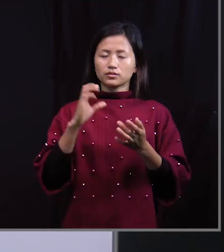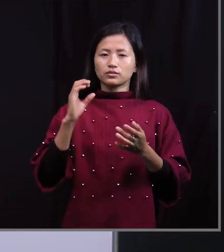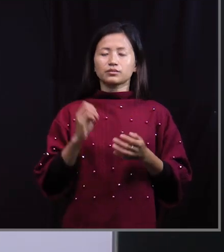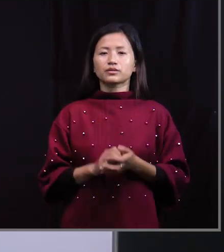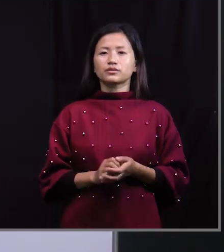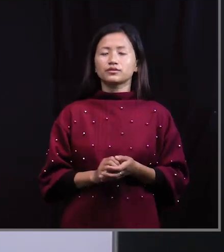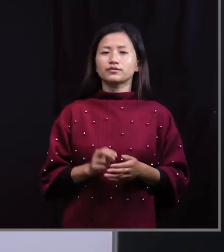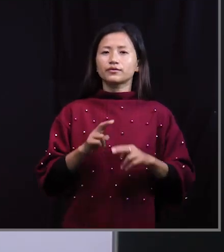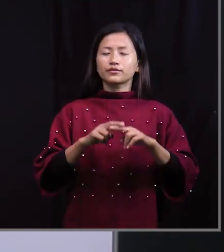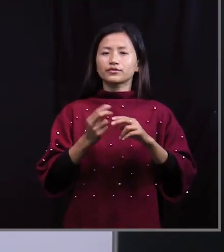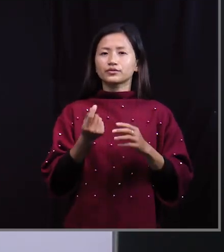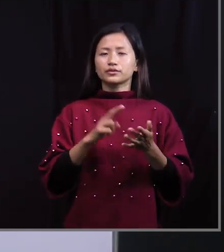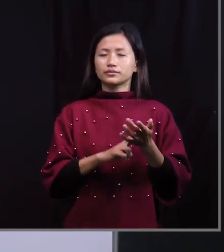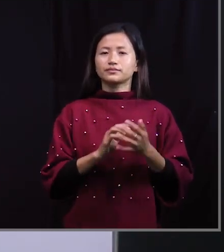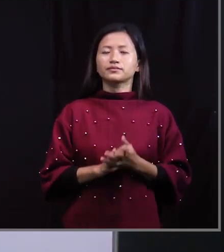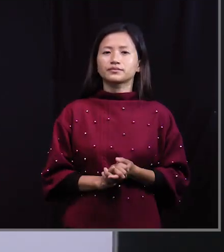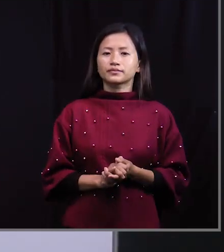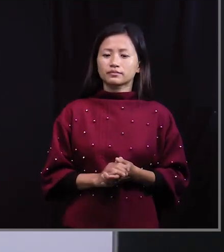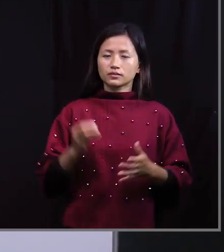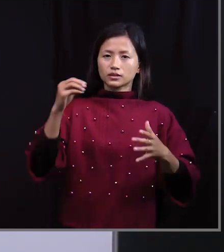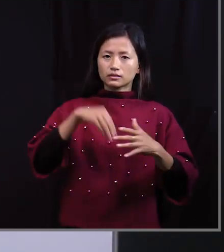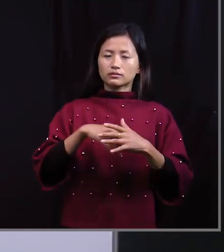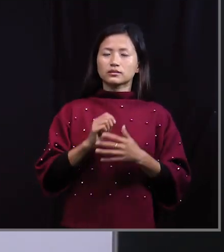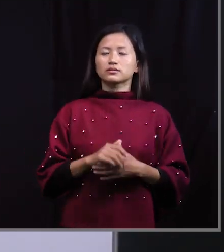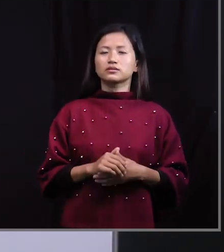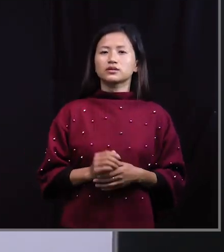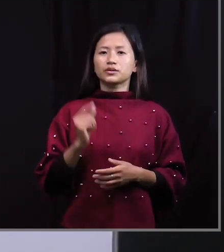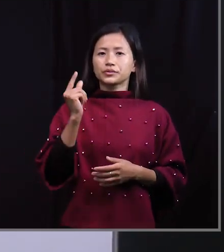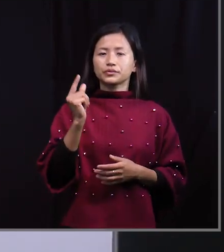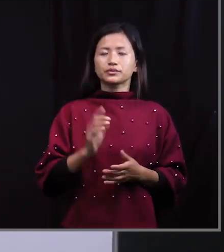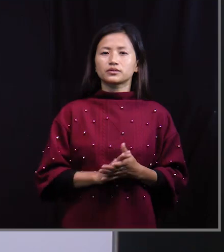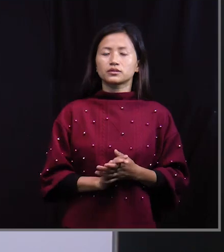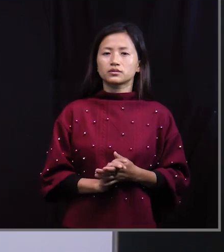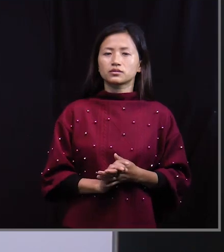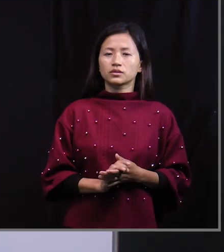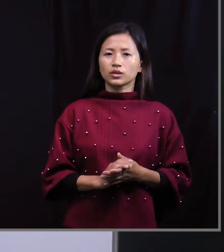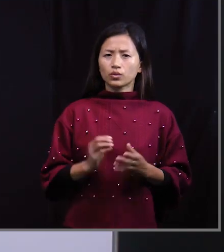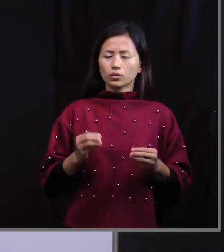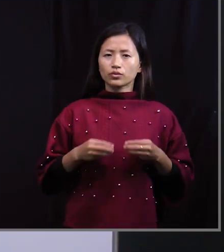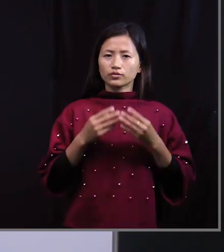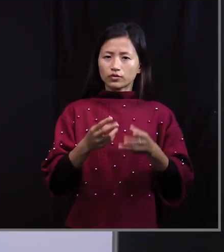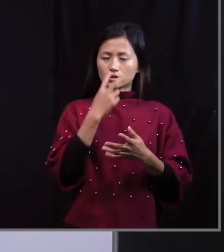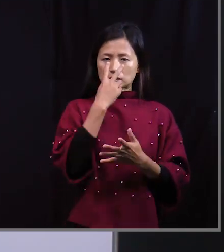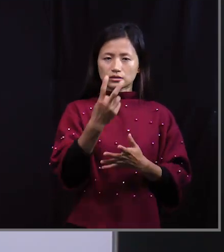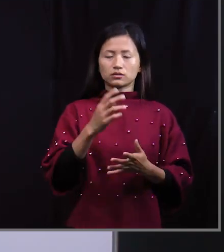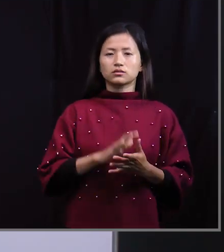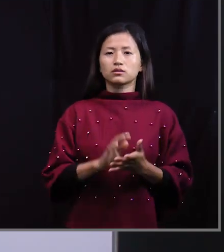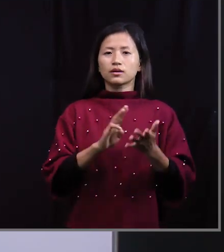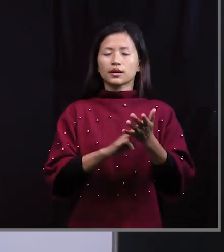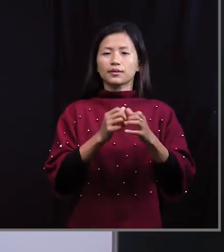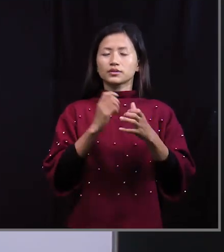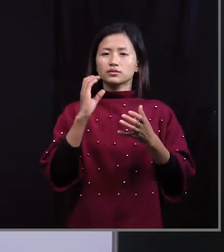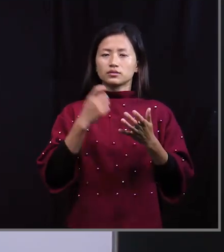and keep in mind that in this unit we give more focus on this